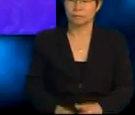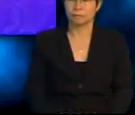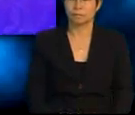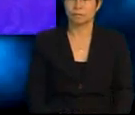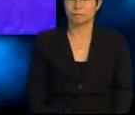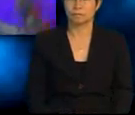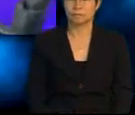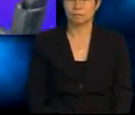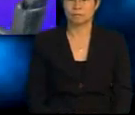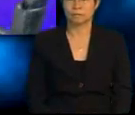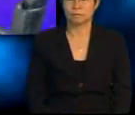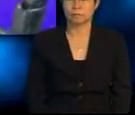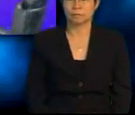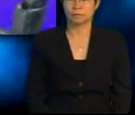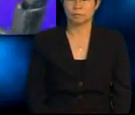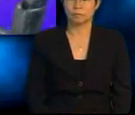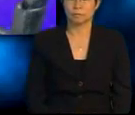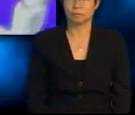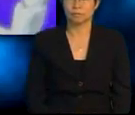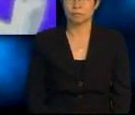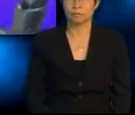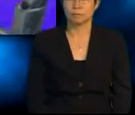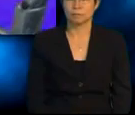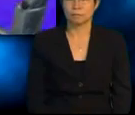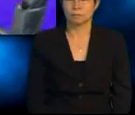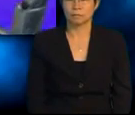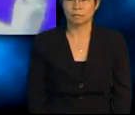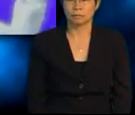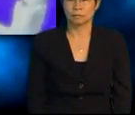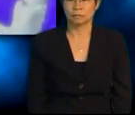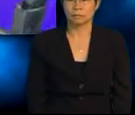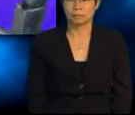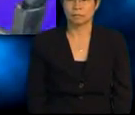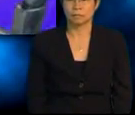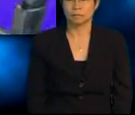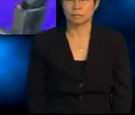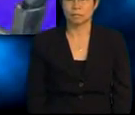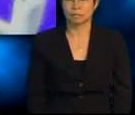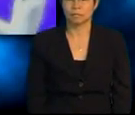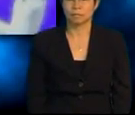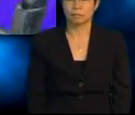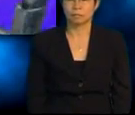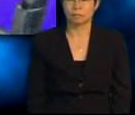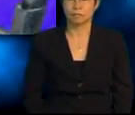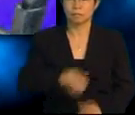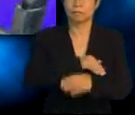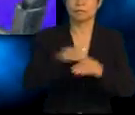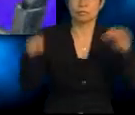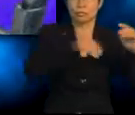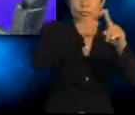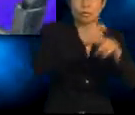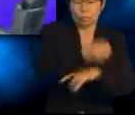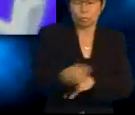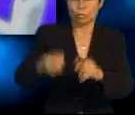friction. It can only be transferred from one